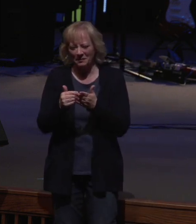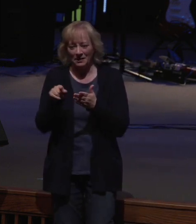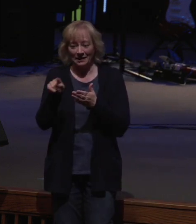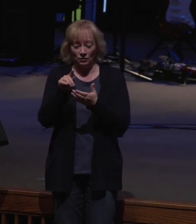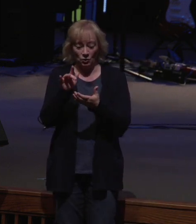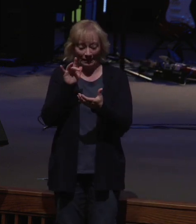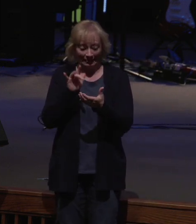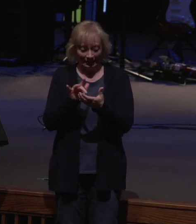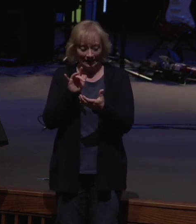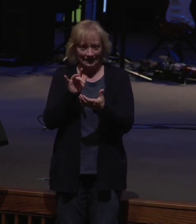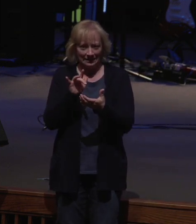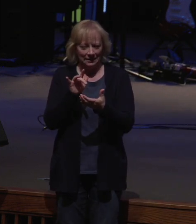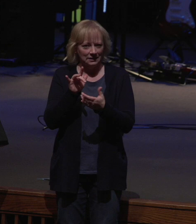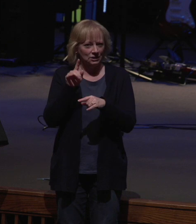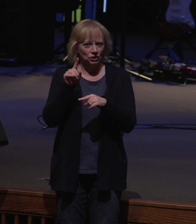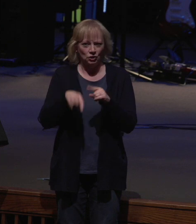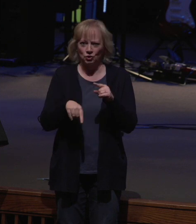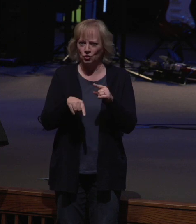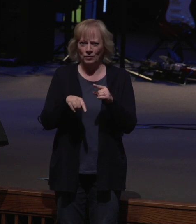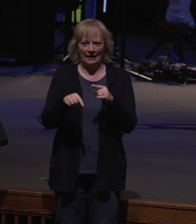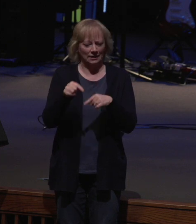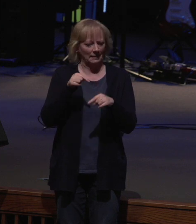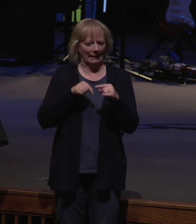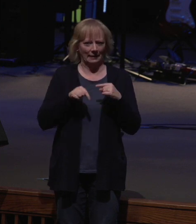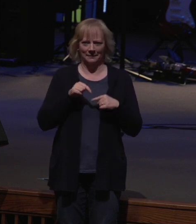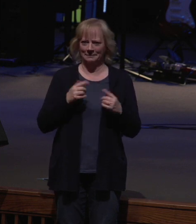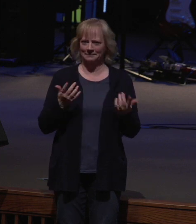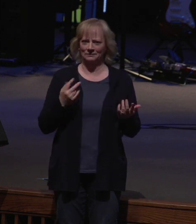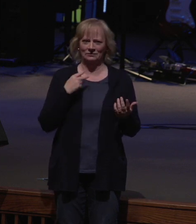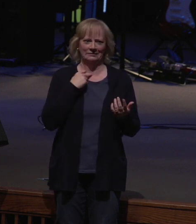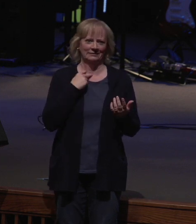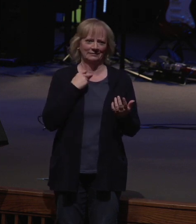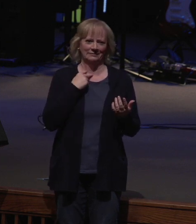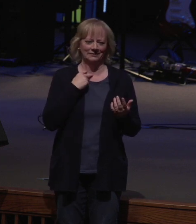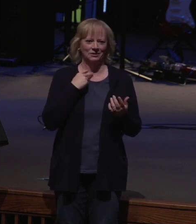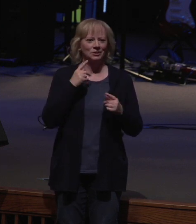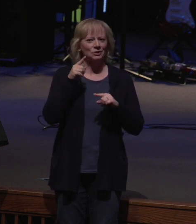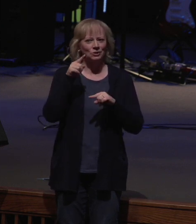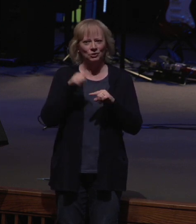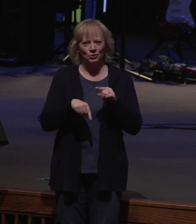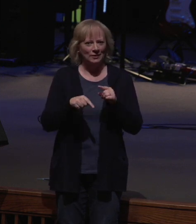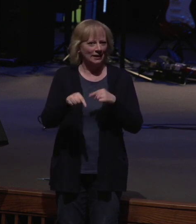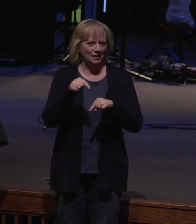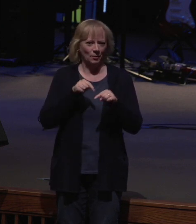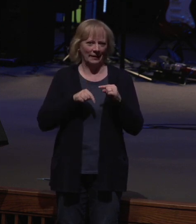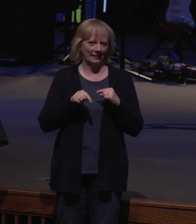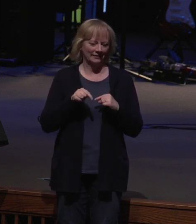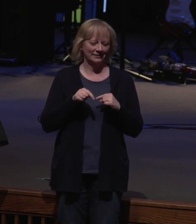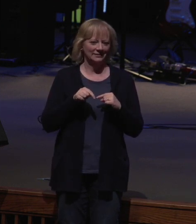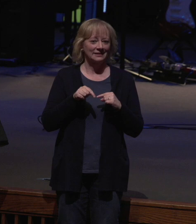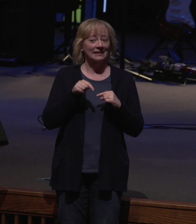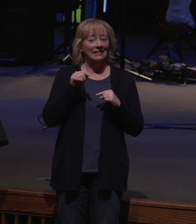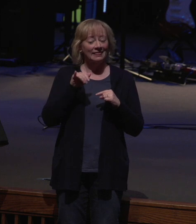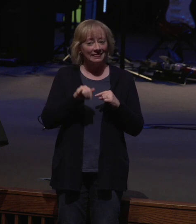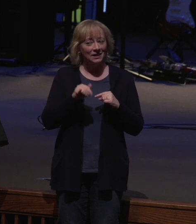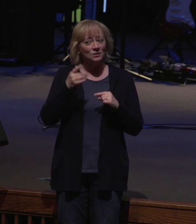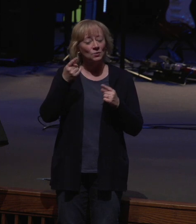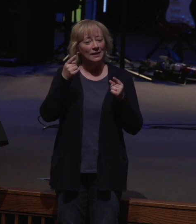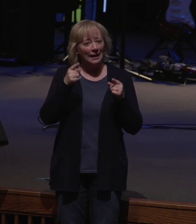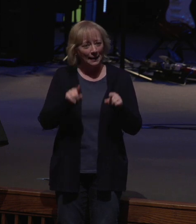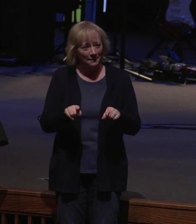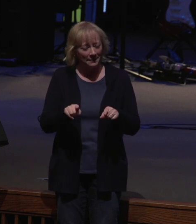to it, there's no going back. You cannot go back. This is what